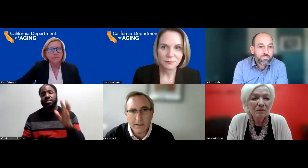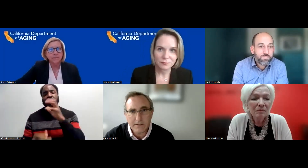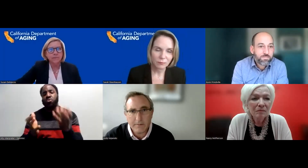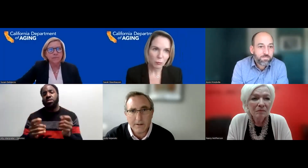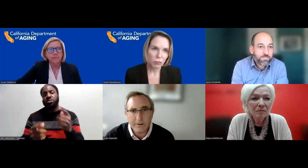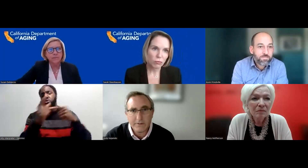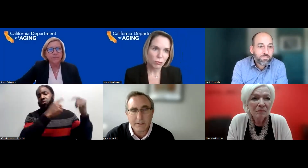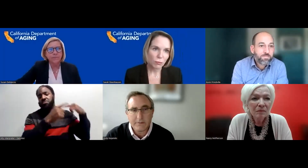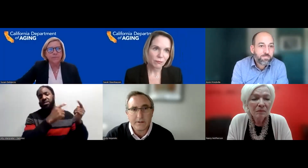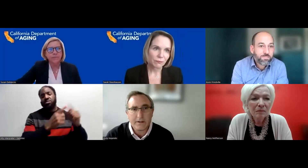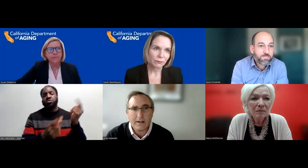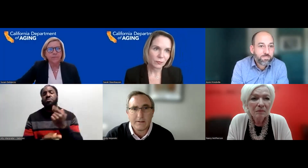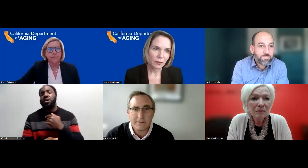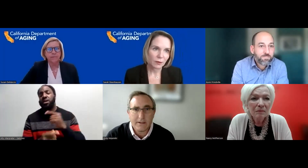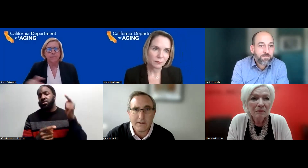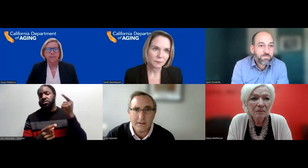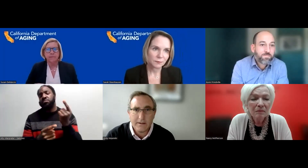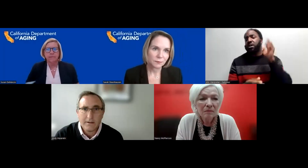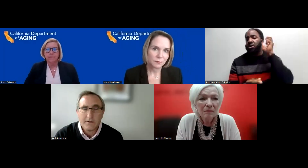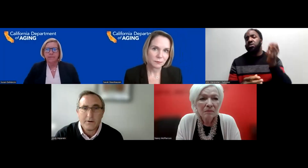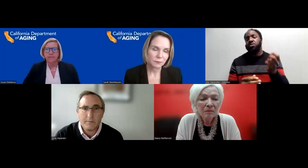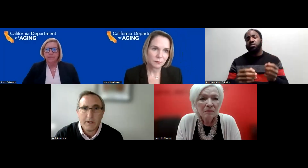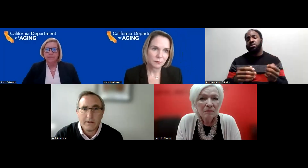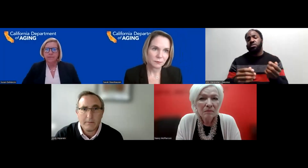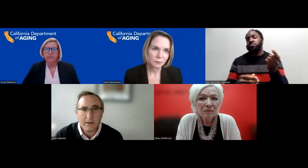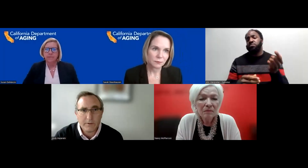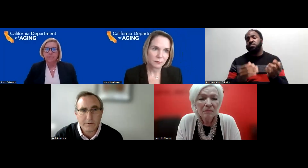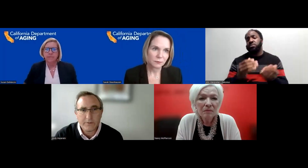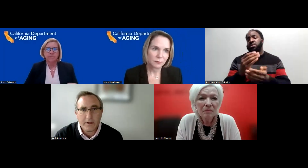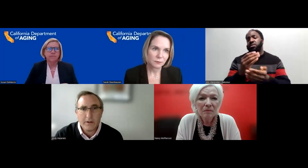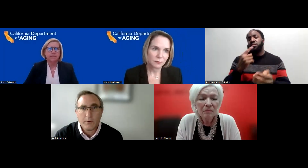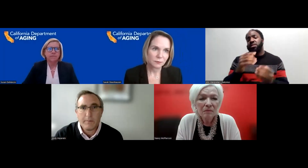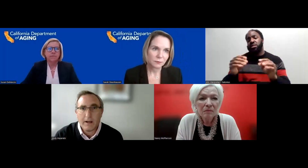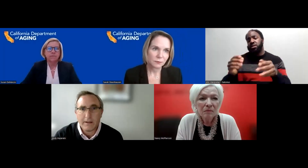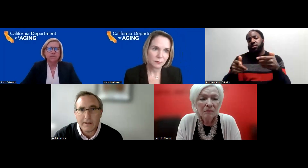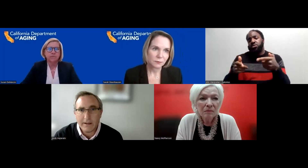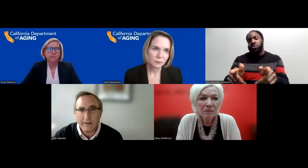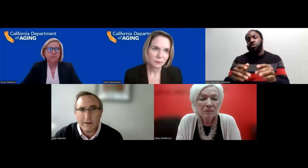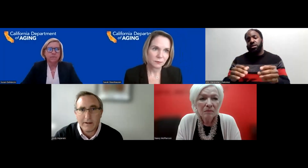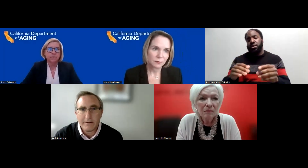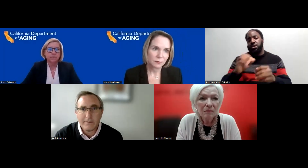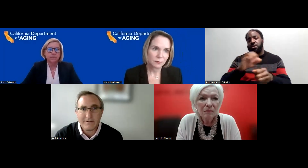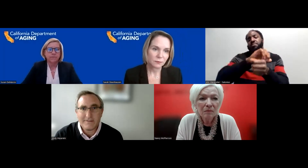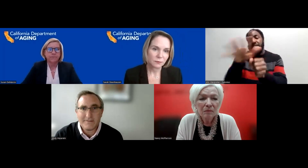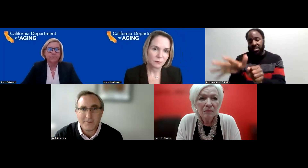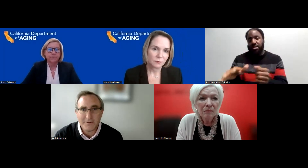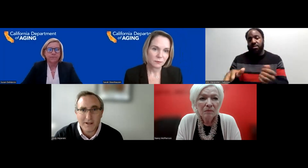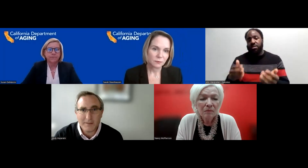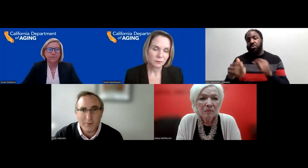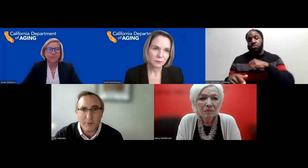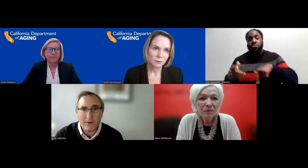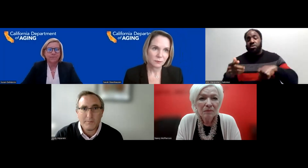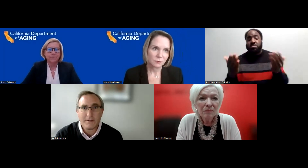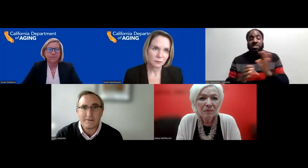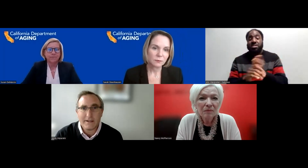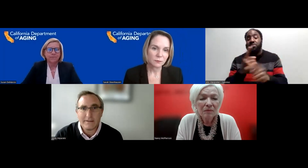go back to something I heard Secretary Galley say during the pandemic, which was, we may not get it right the first time,